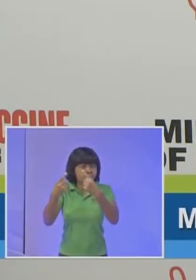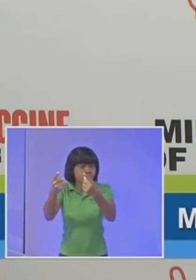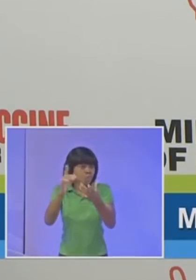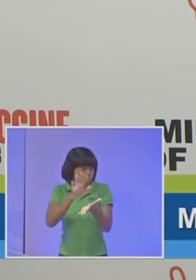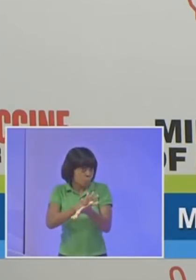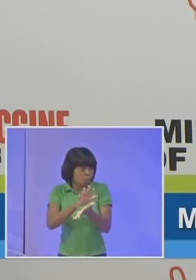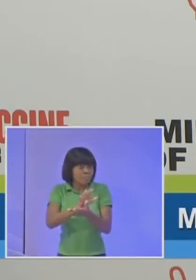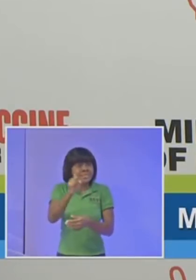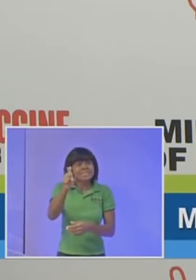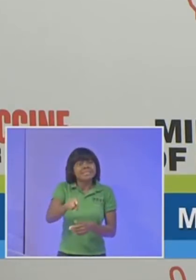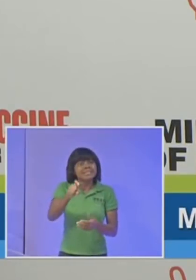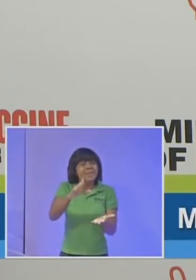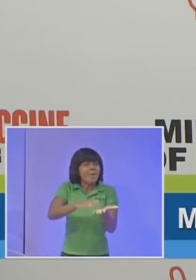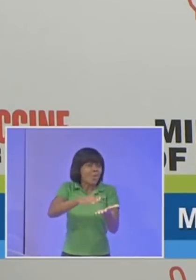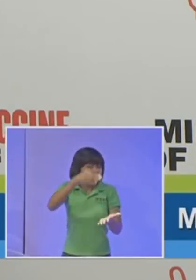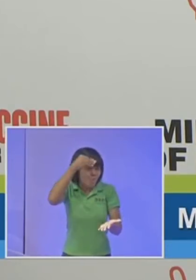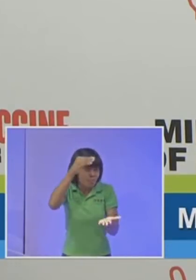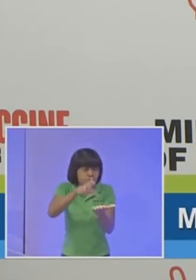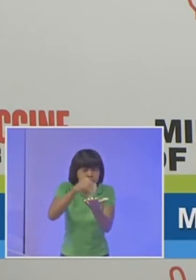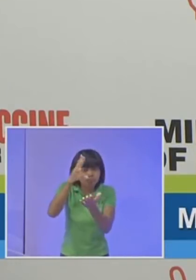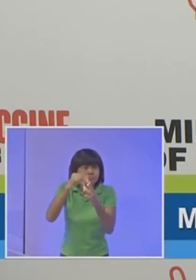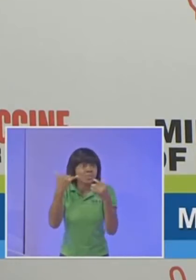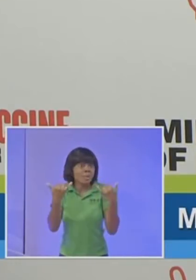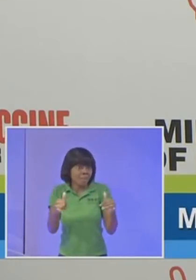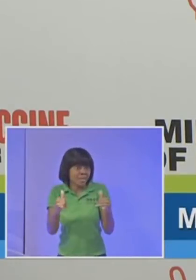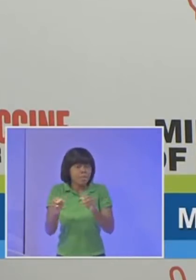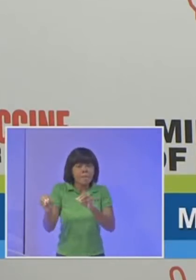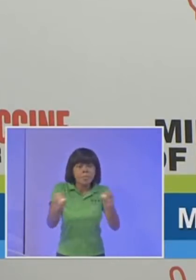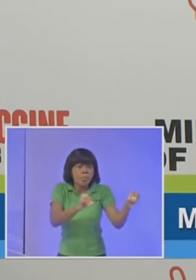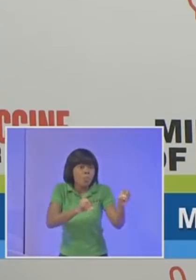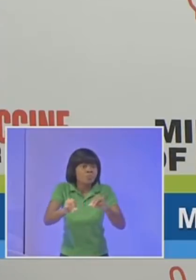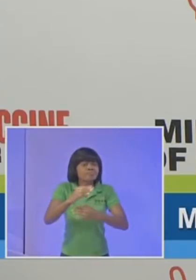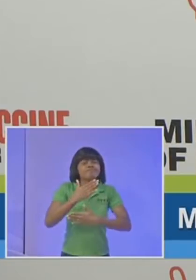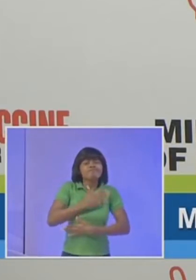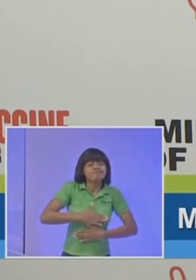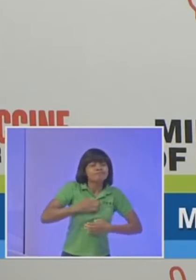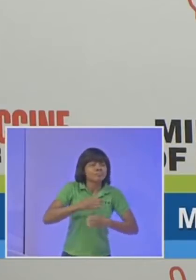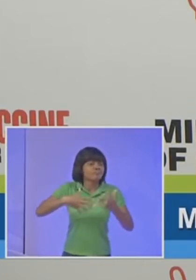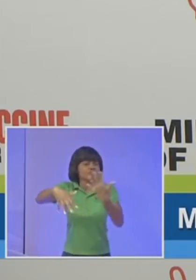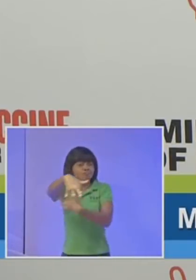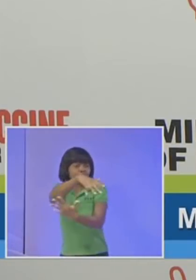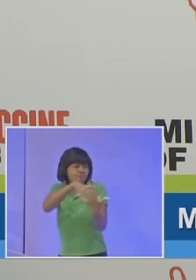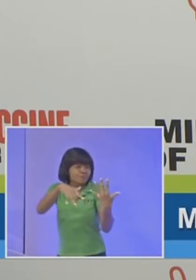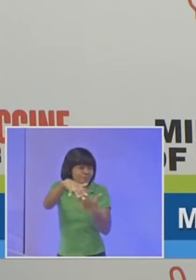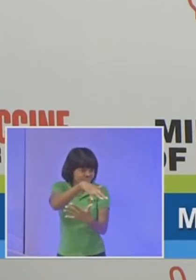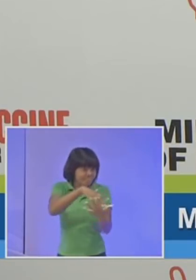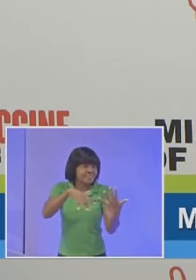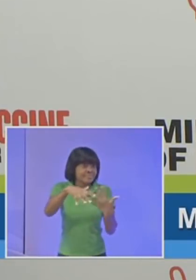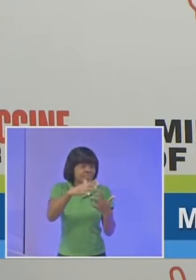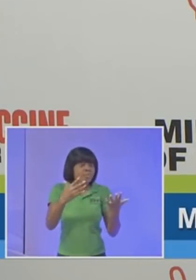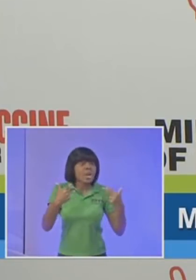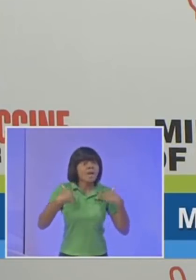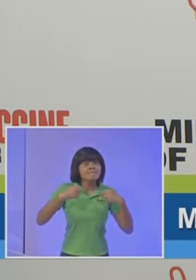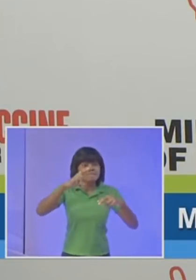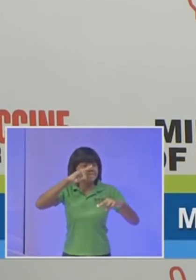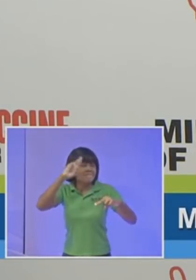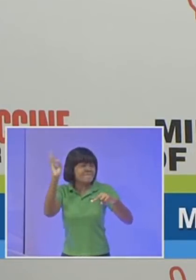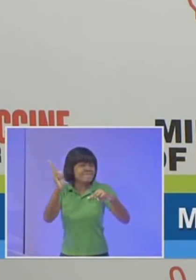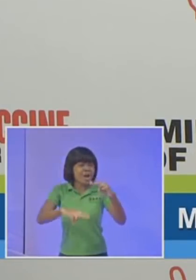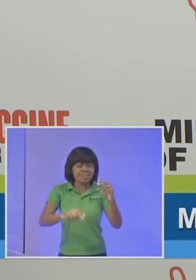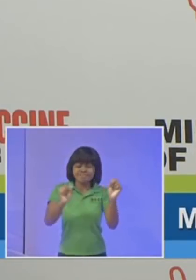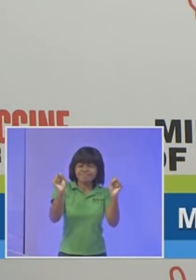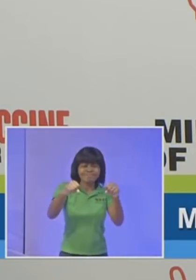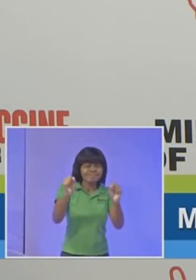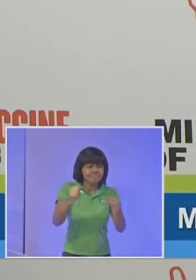learning, playing, moving, meeting their peers, socializing, getting their